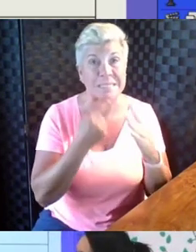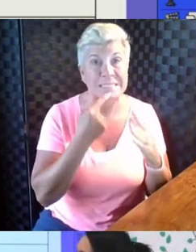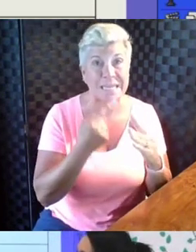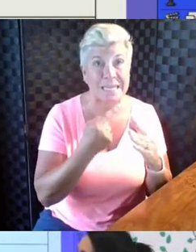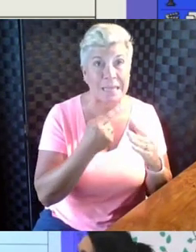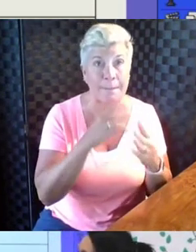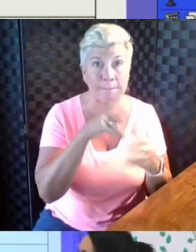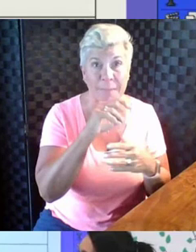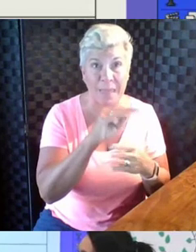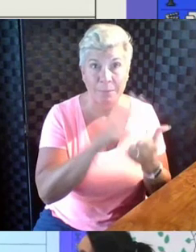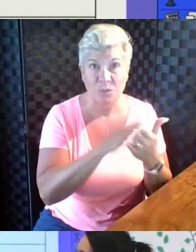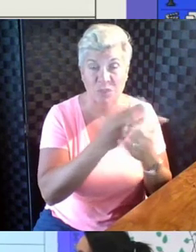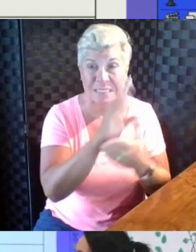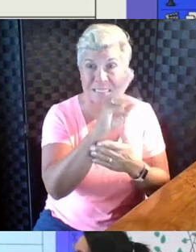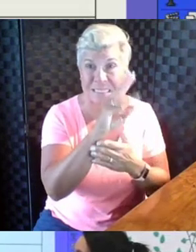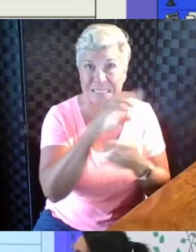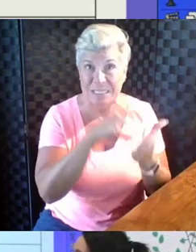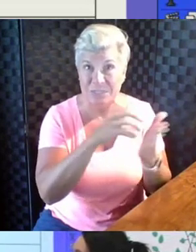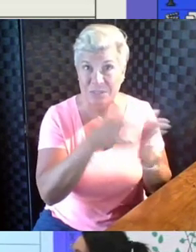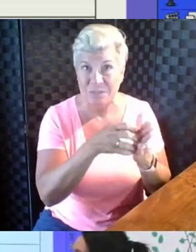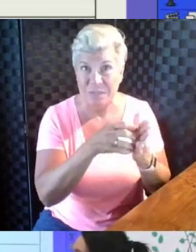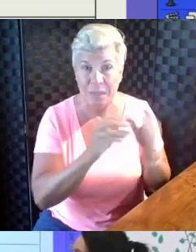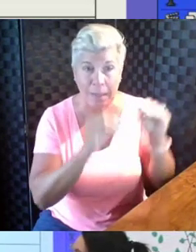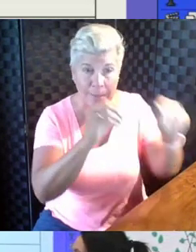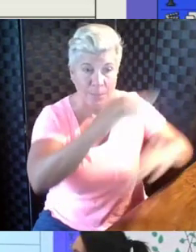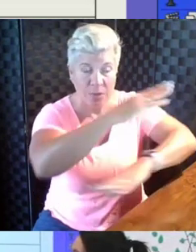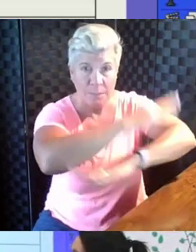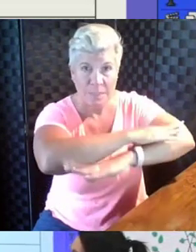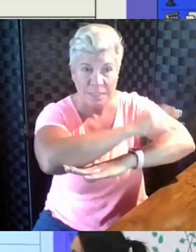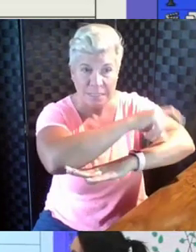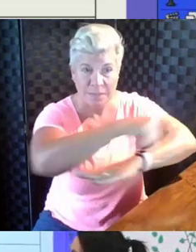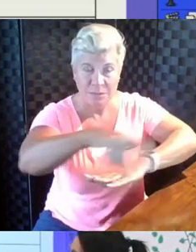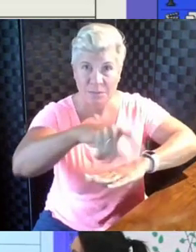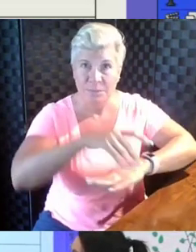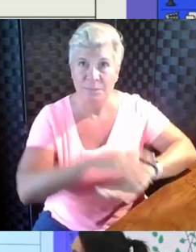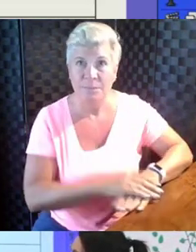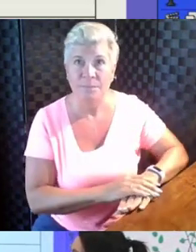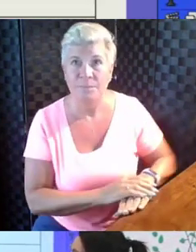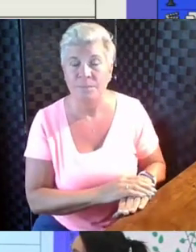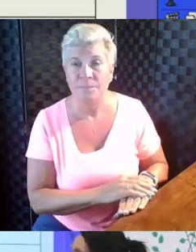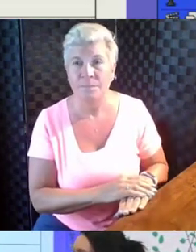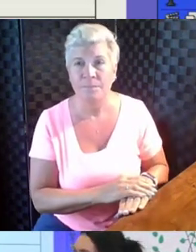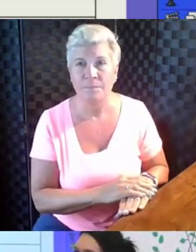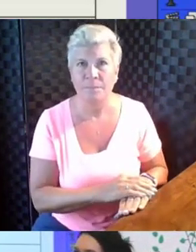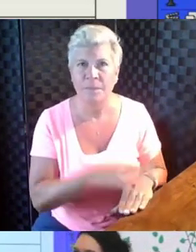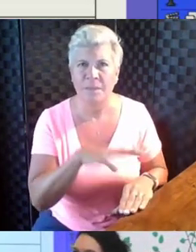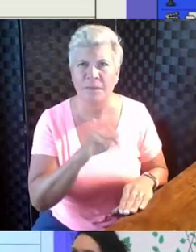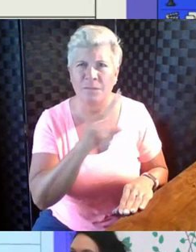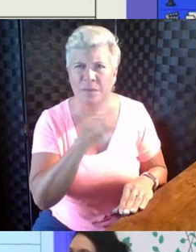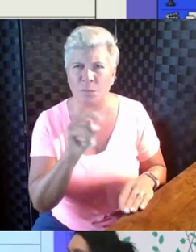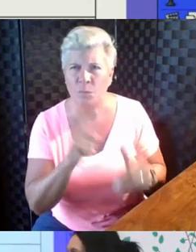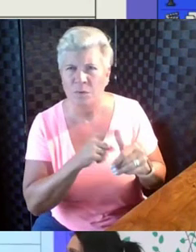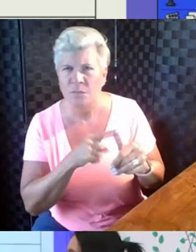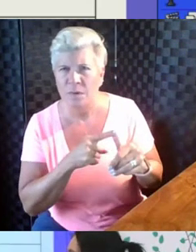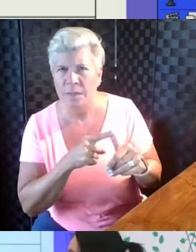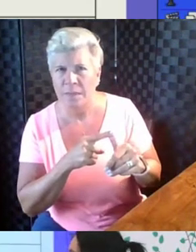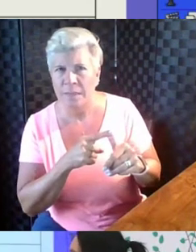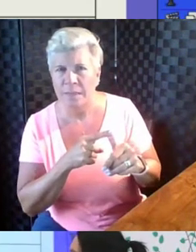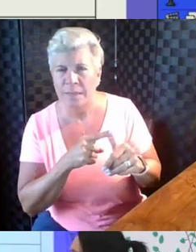us Pam made 16 cookies and sat them on the counter. Let's find our question